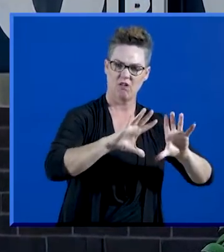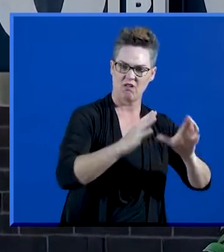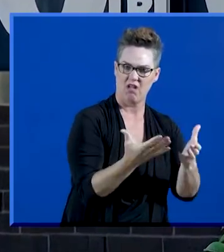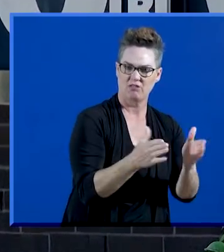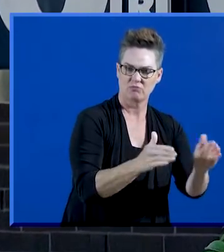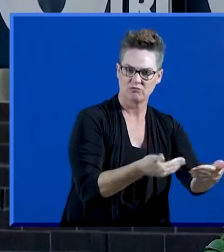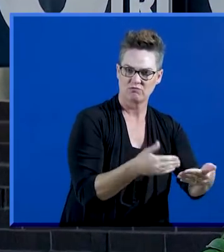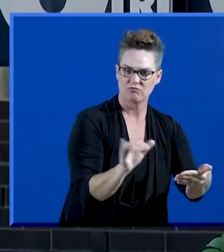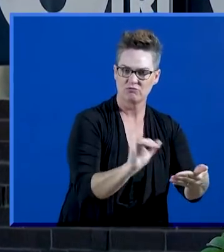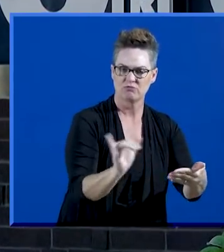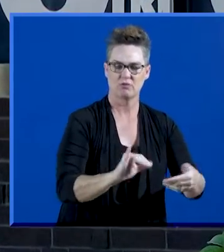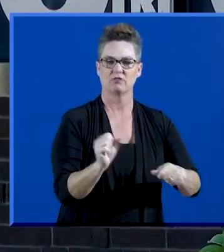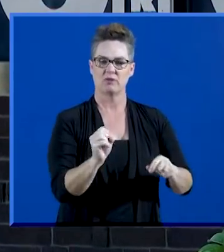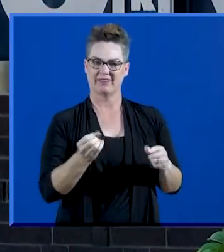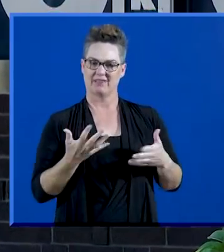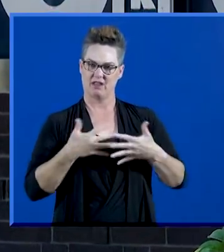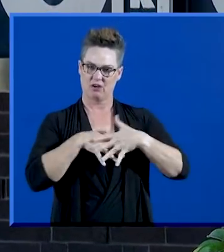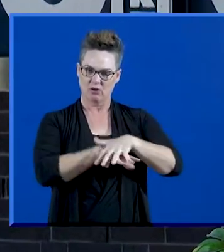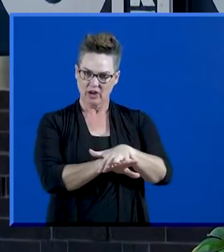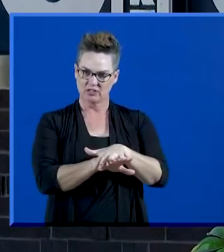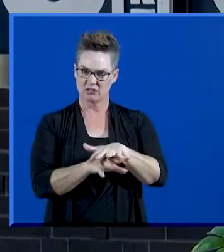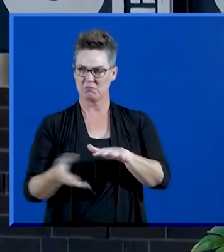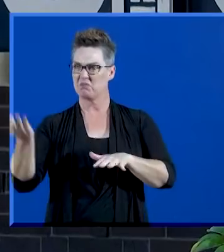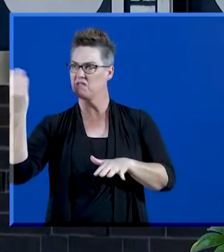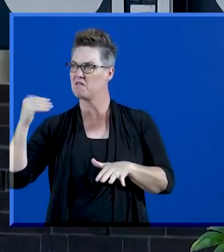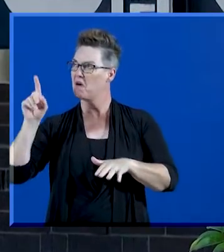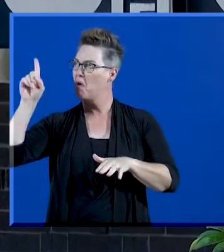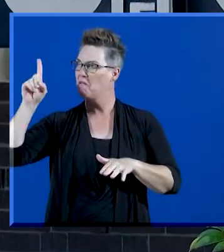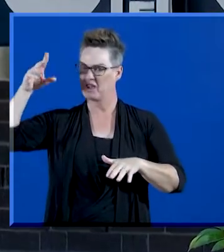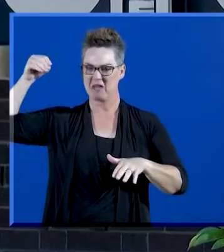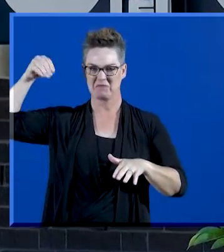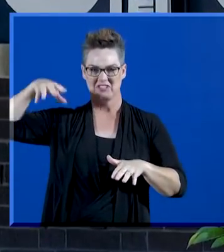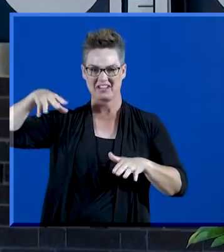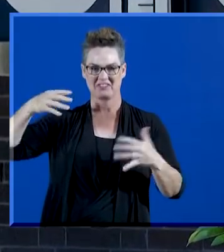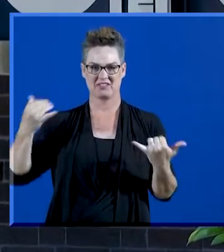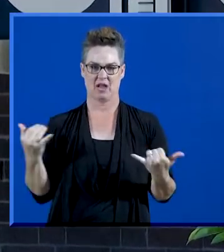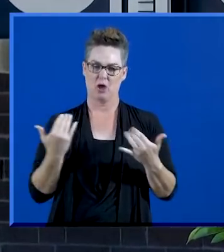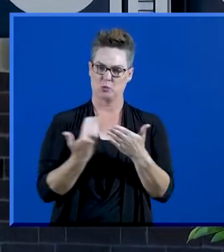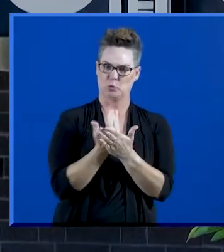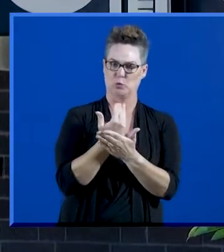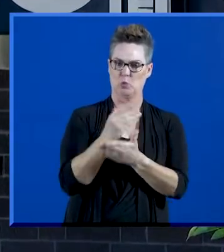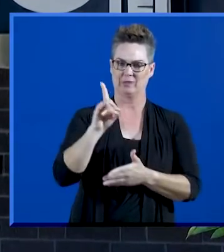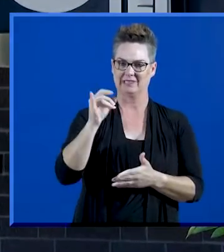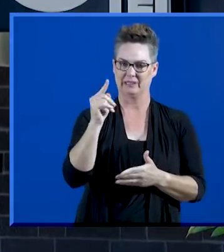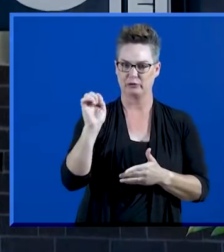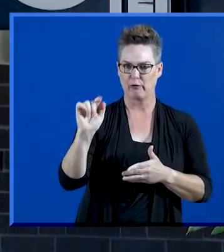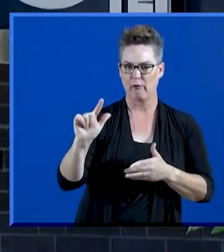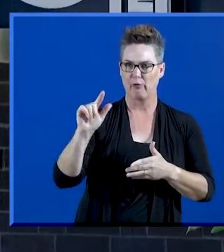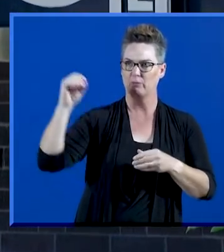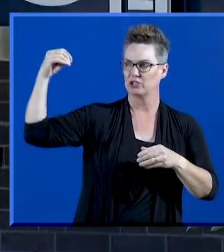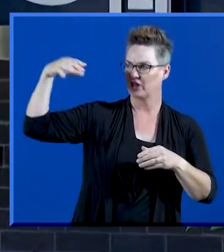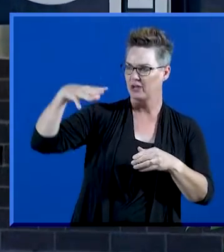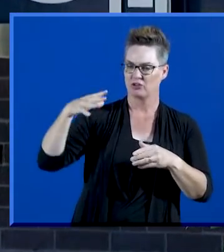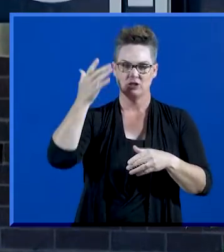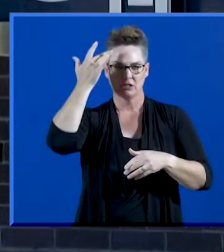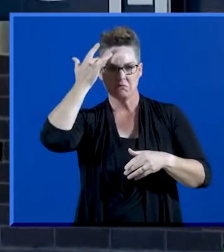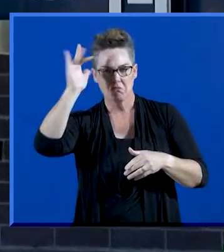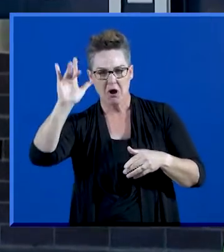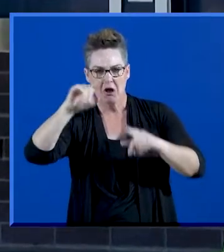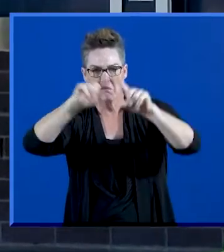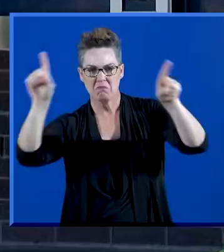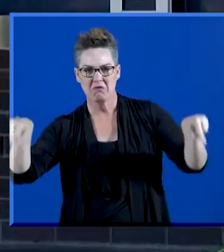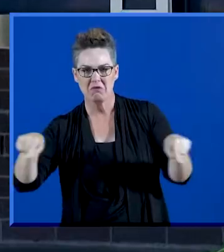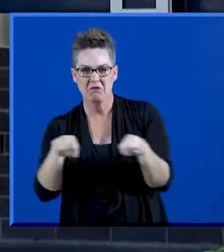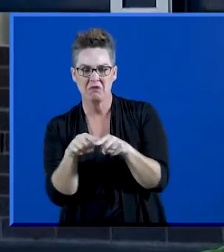spilled over into the classroom. This integration was started by the phasing out of overhead projectors for new digital projectors and